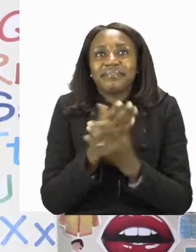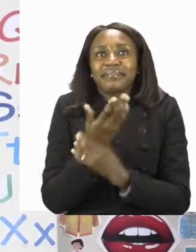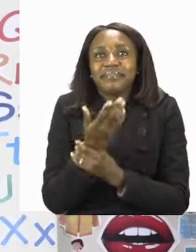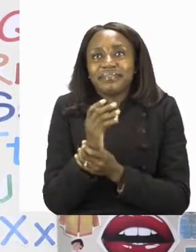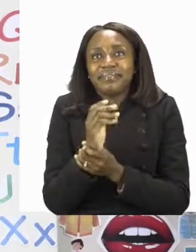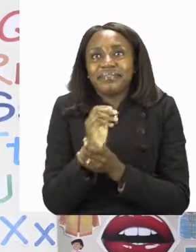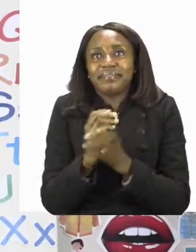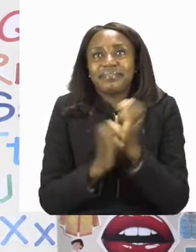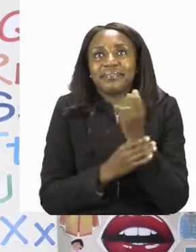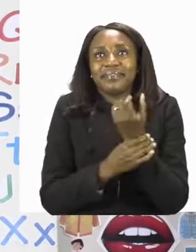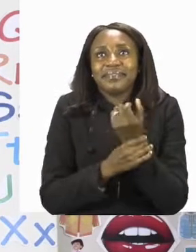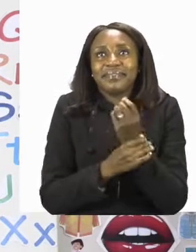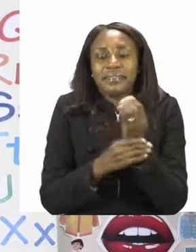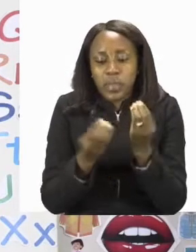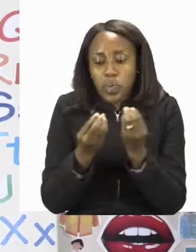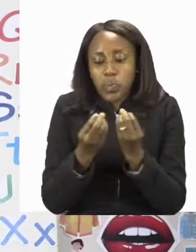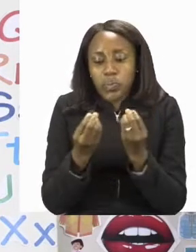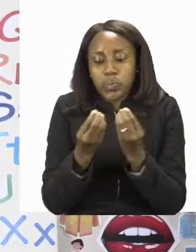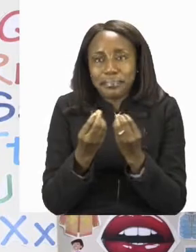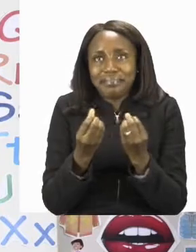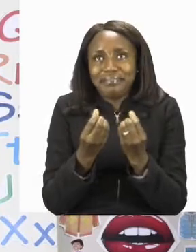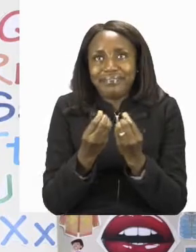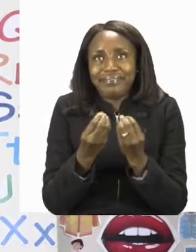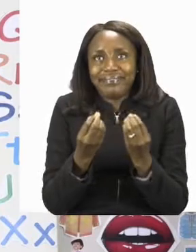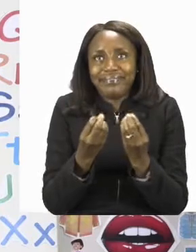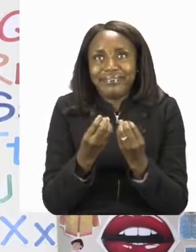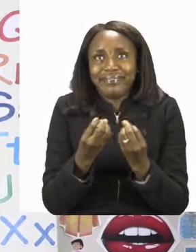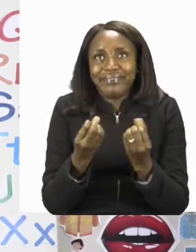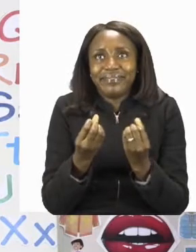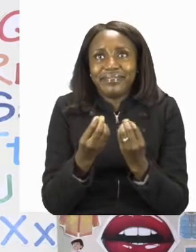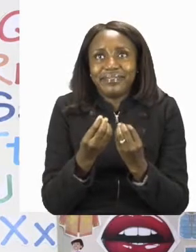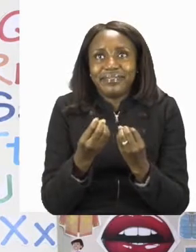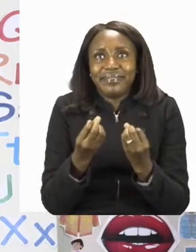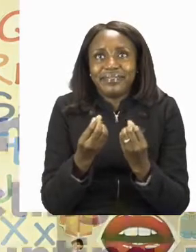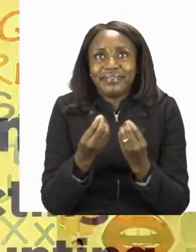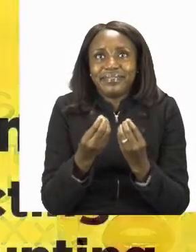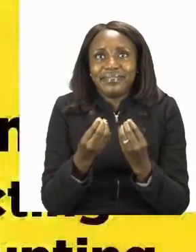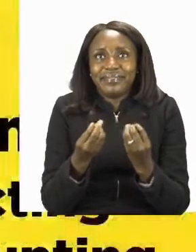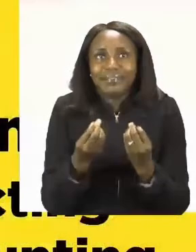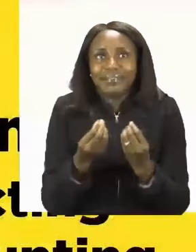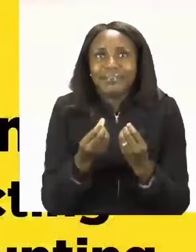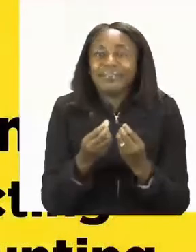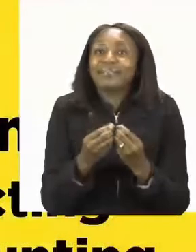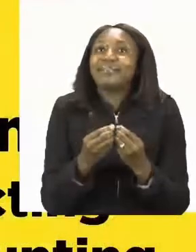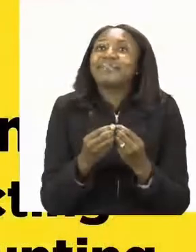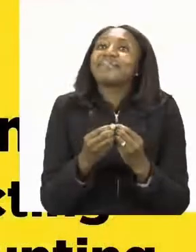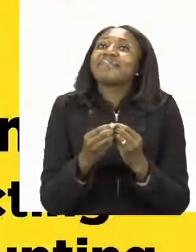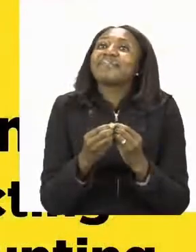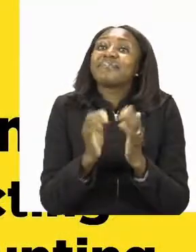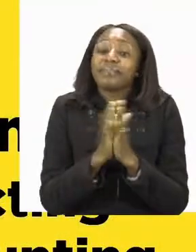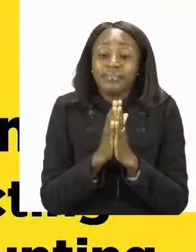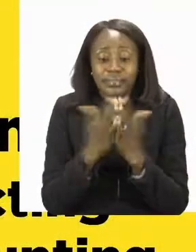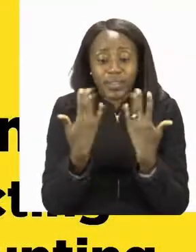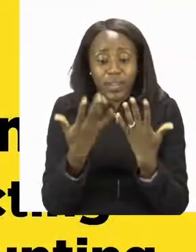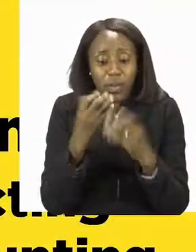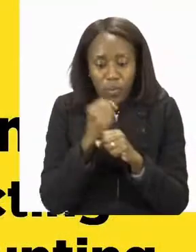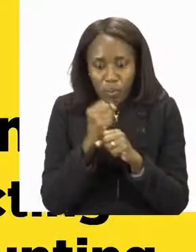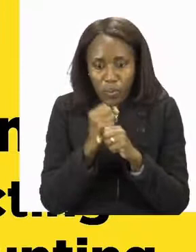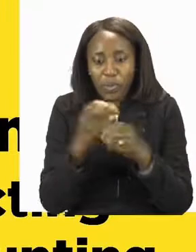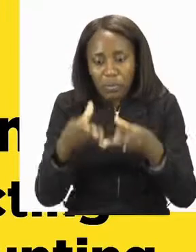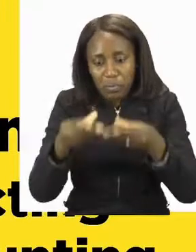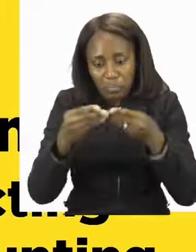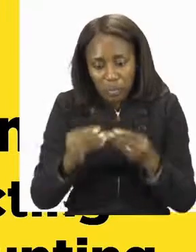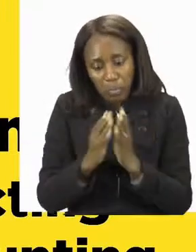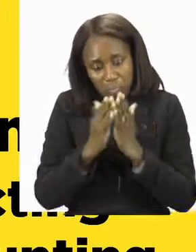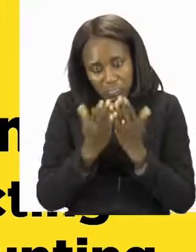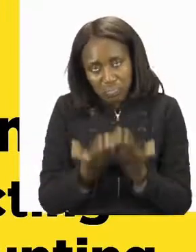on our wrists, and our fingertips too. Make sure your hands are dry before you touch